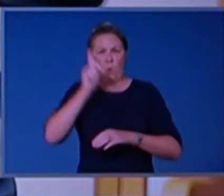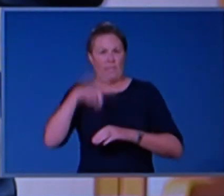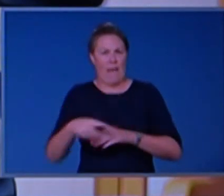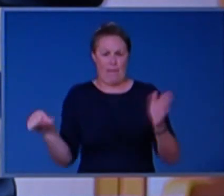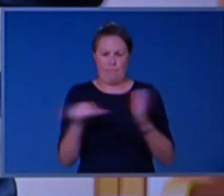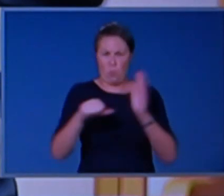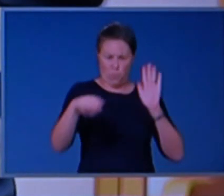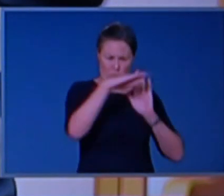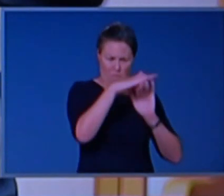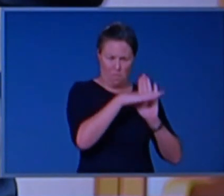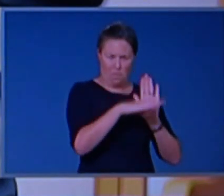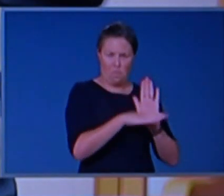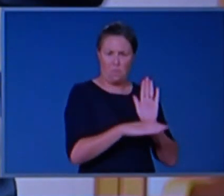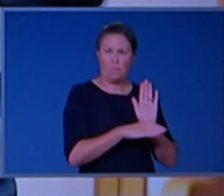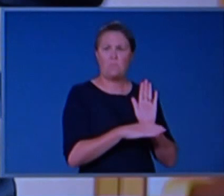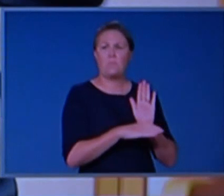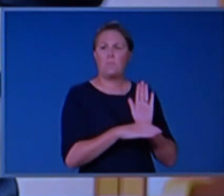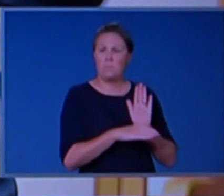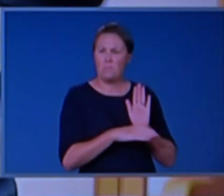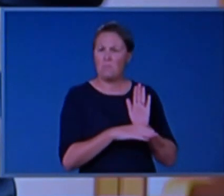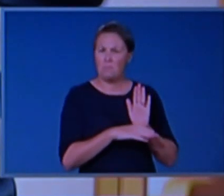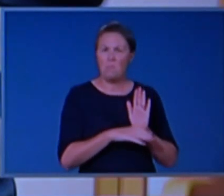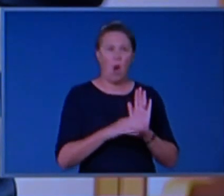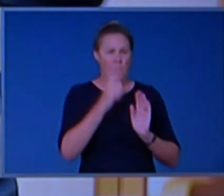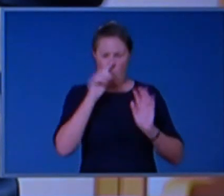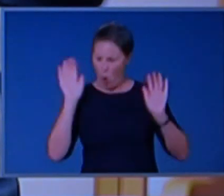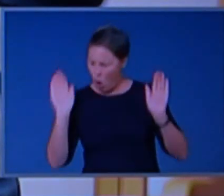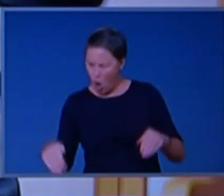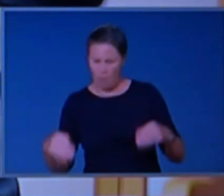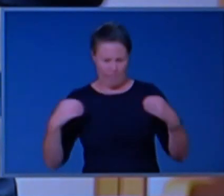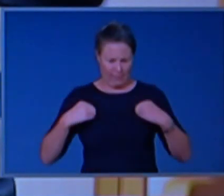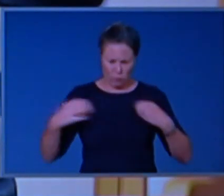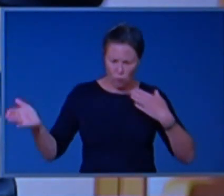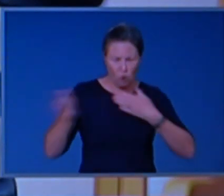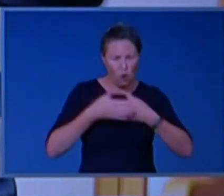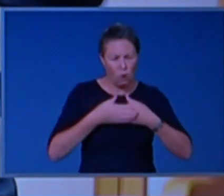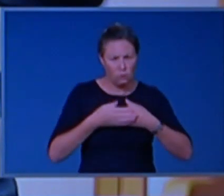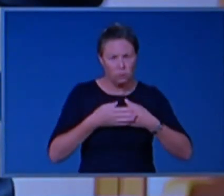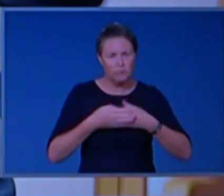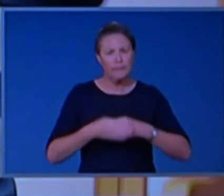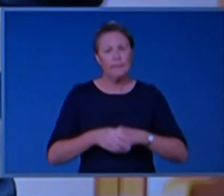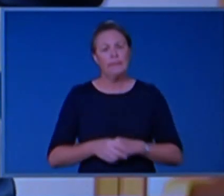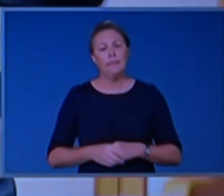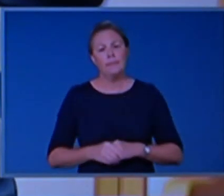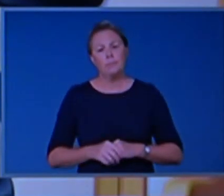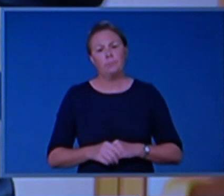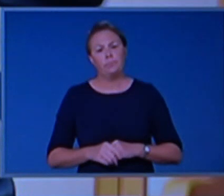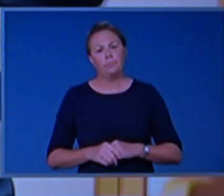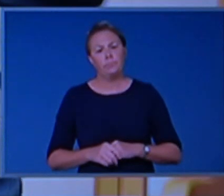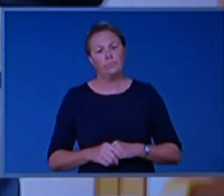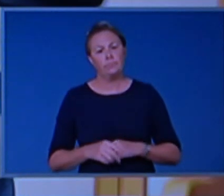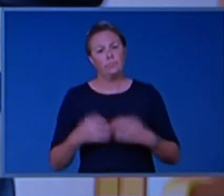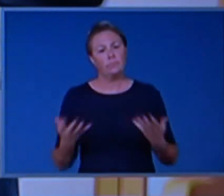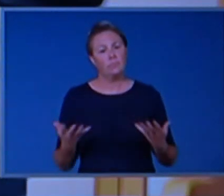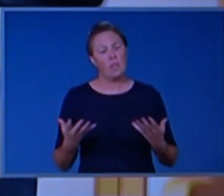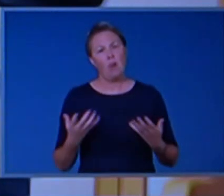individual circumstances unique to Australia beyond policy that have enabled us to contain the virus better than most